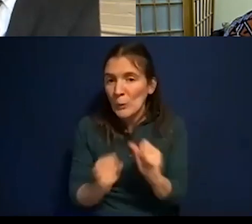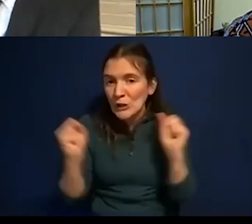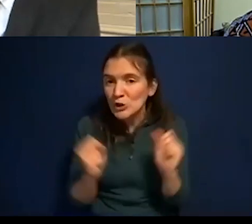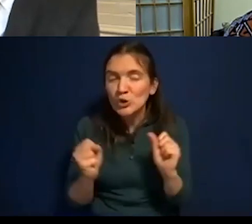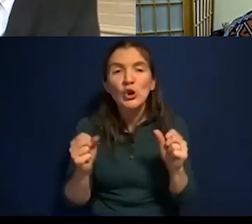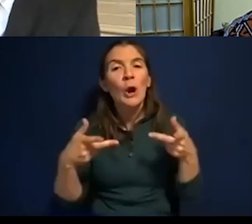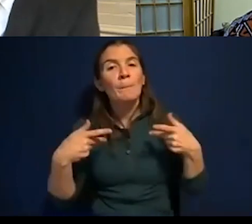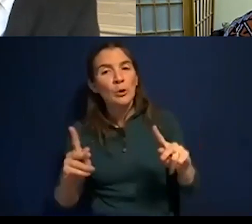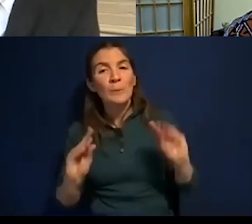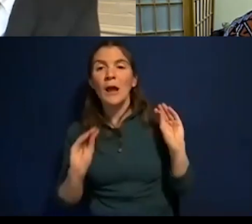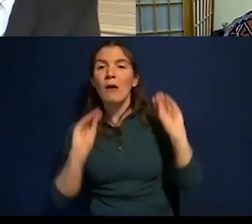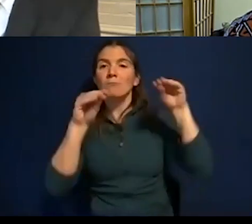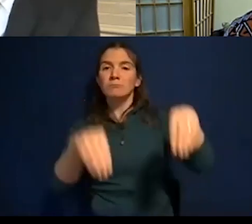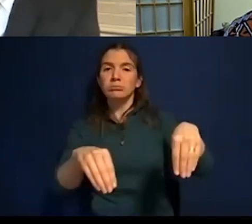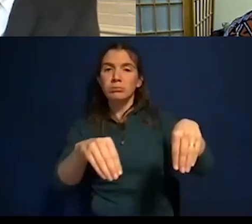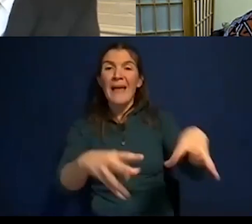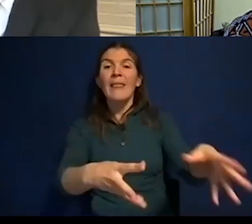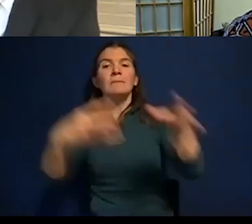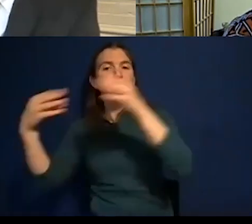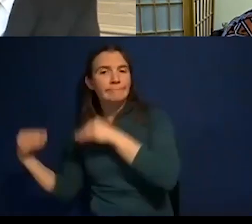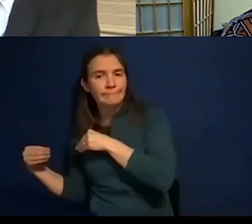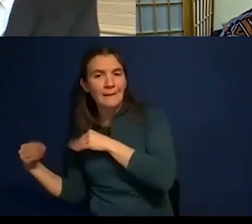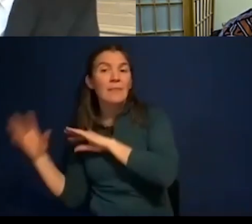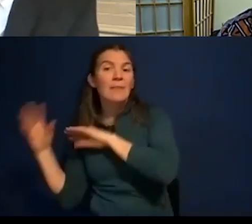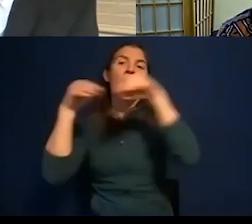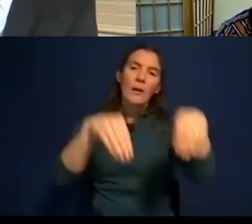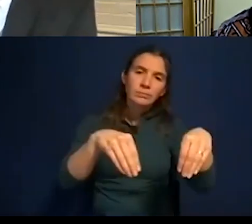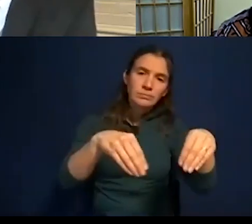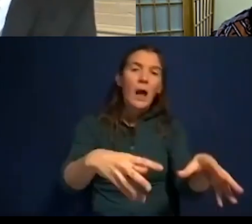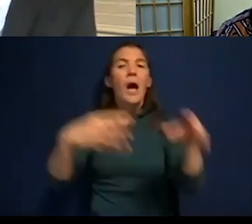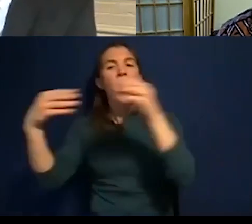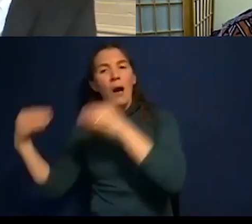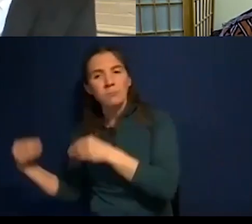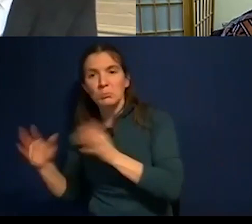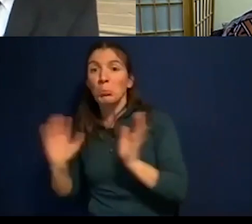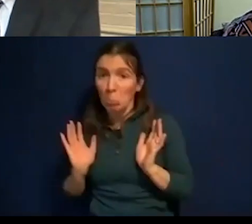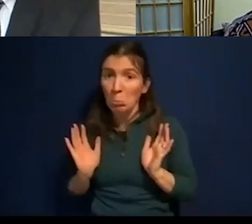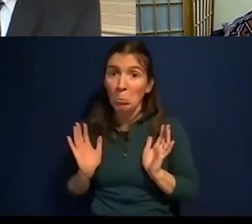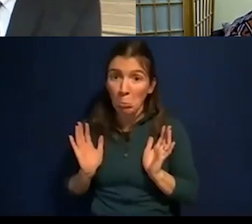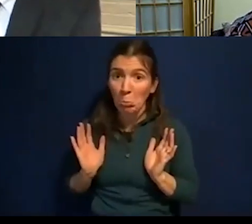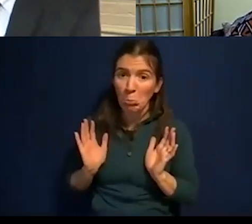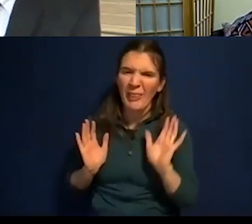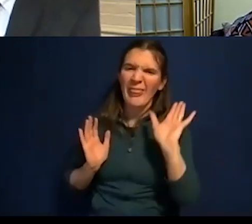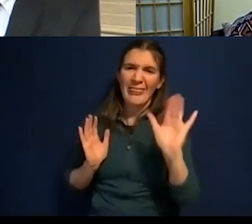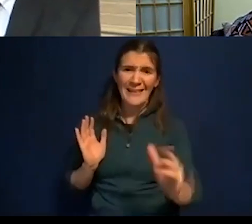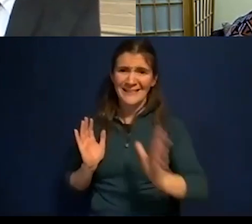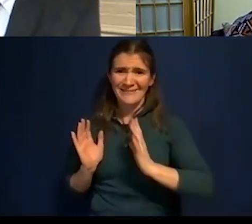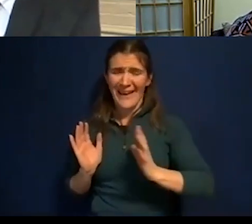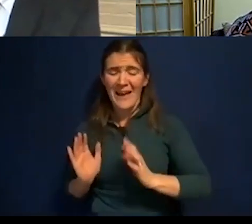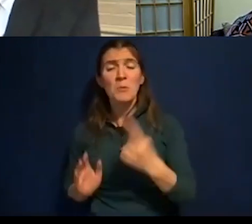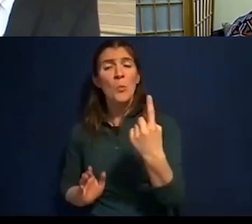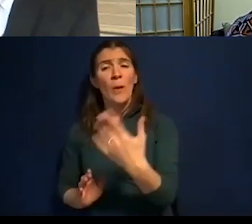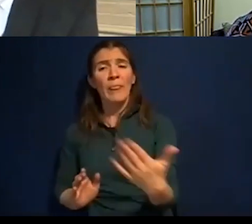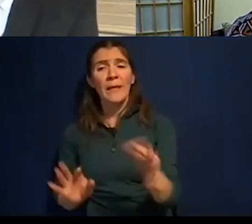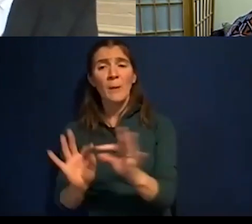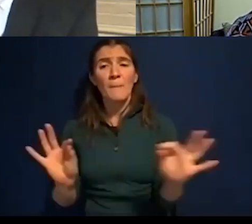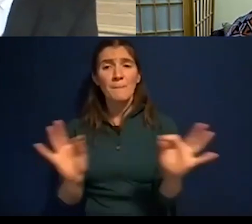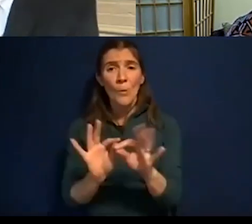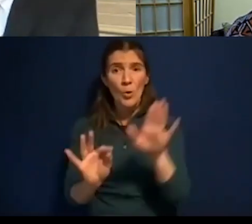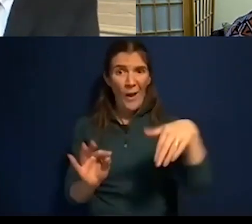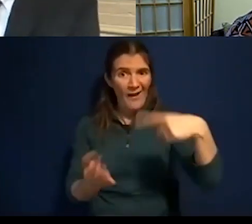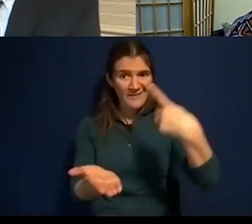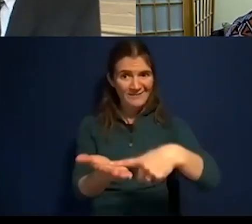place a private object in the public right of way for the purposes that are being discussed. So in that context, the one thing I think hasn't been